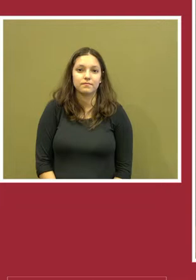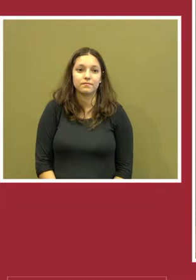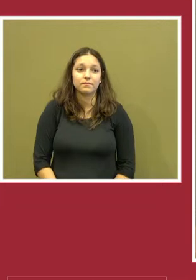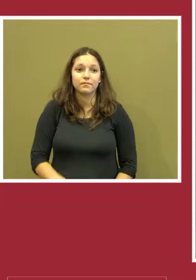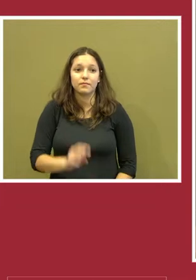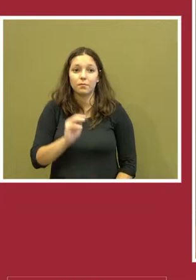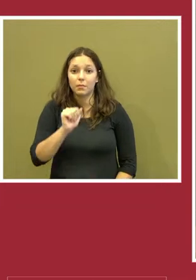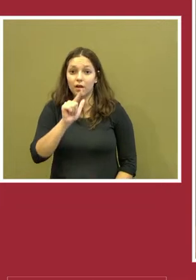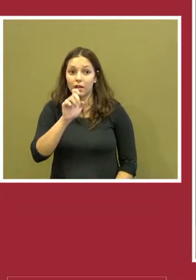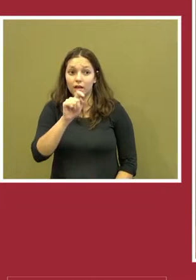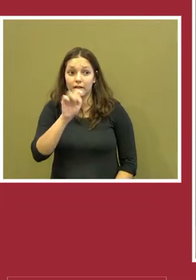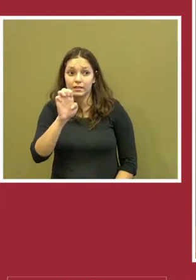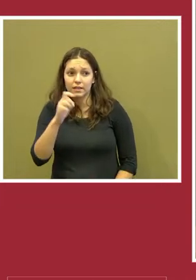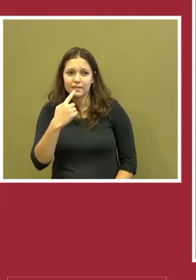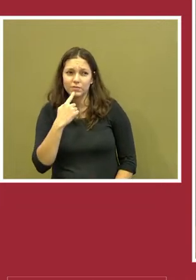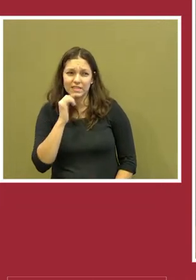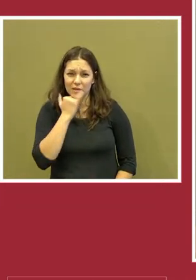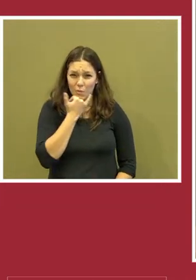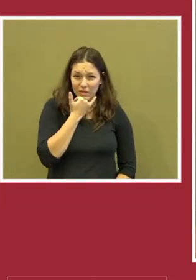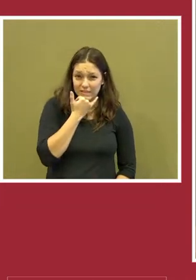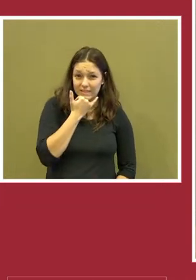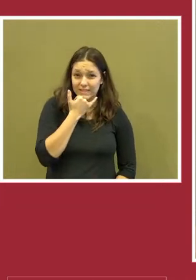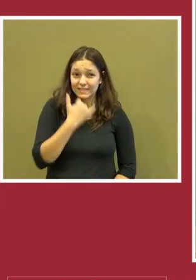Millette? Did I say it wrong?